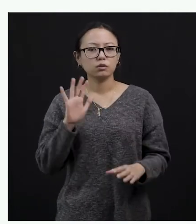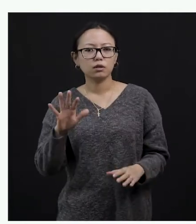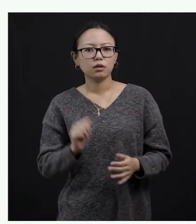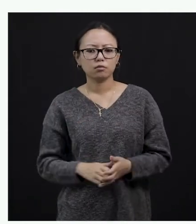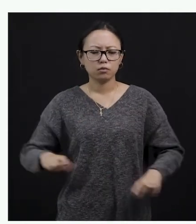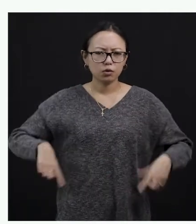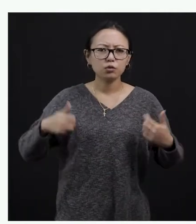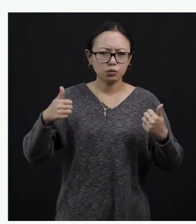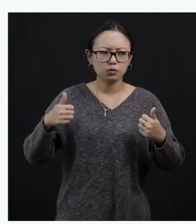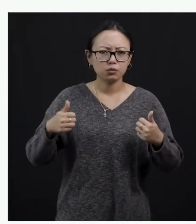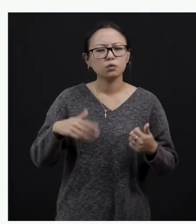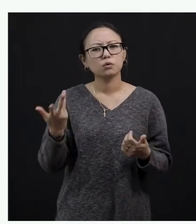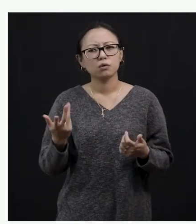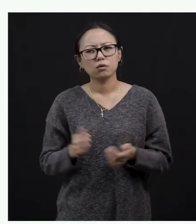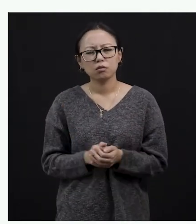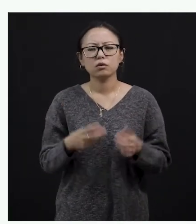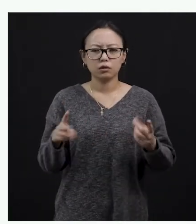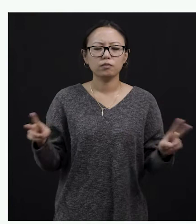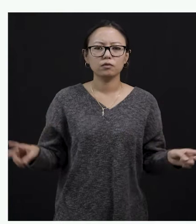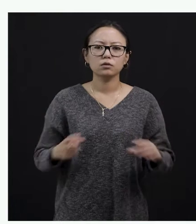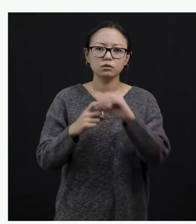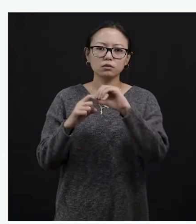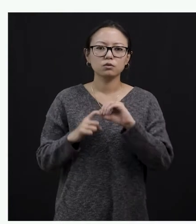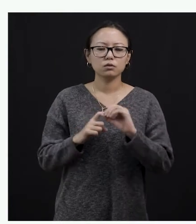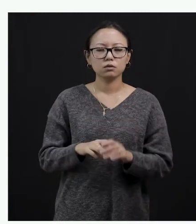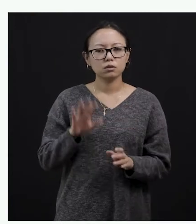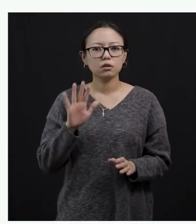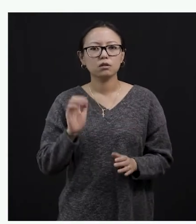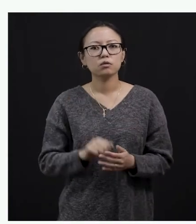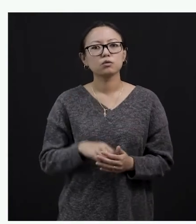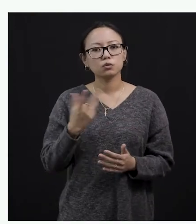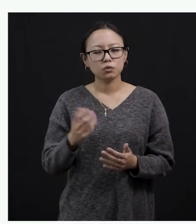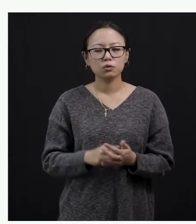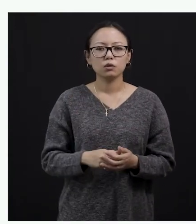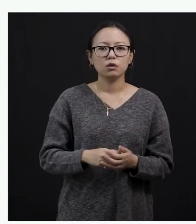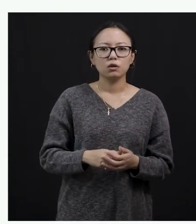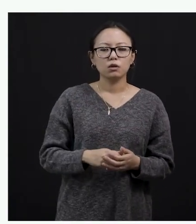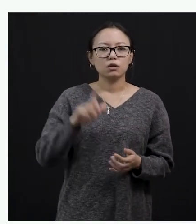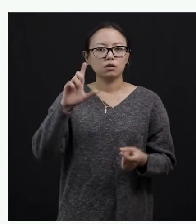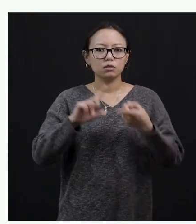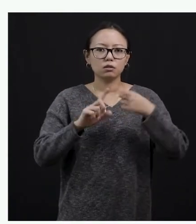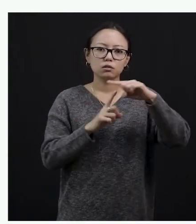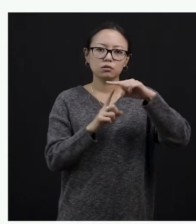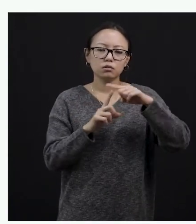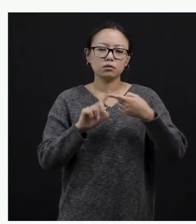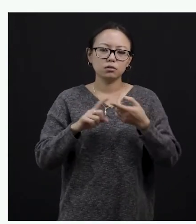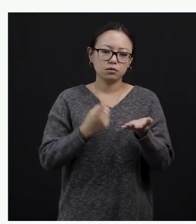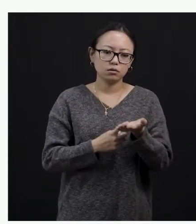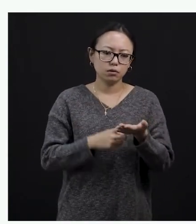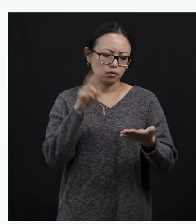vacation. So for those, you have to read the letter nicely and then reply it accordingly.